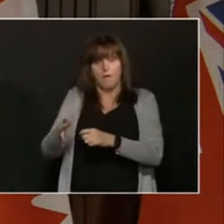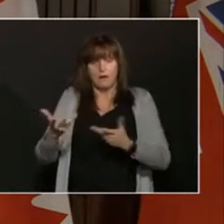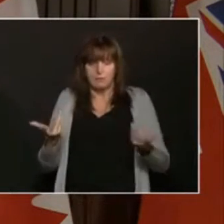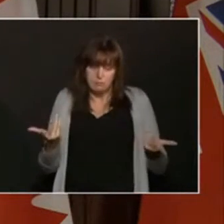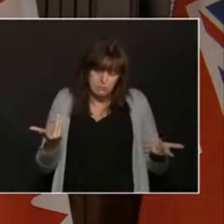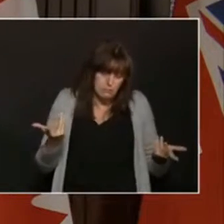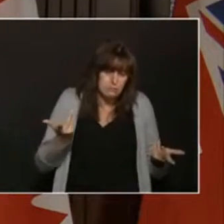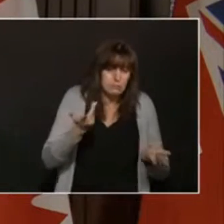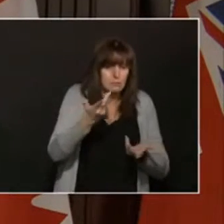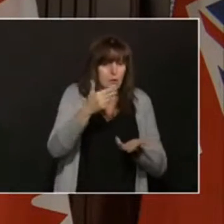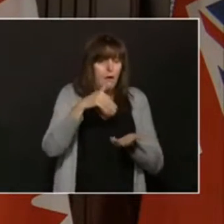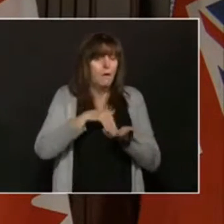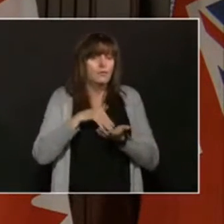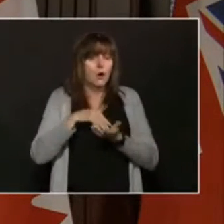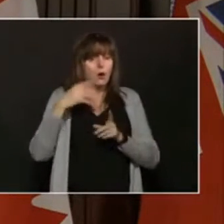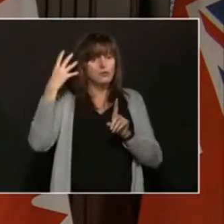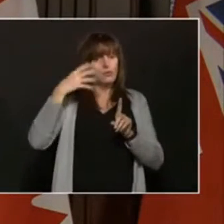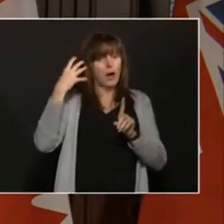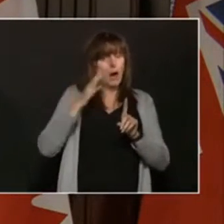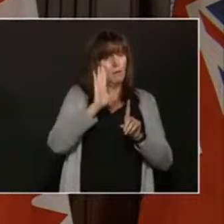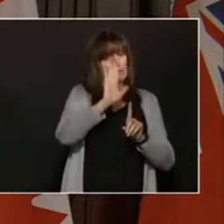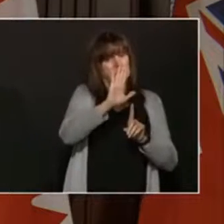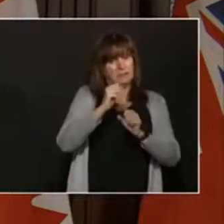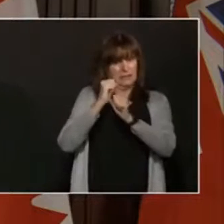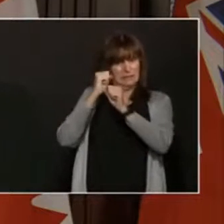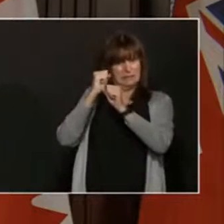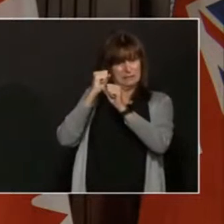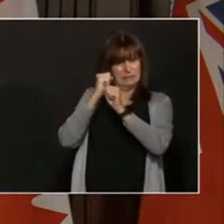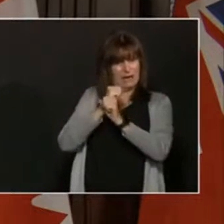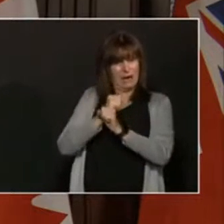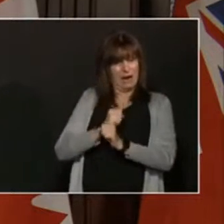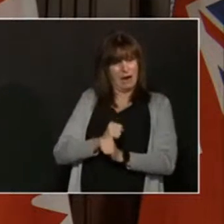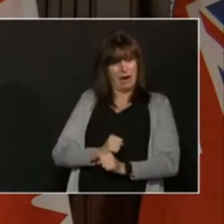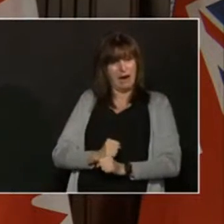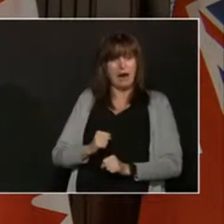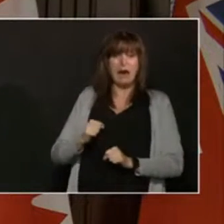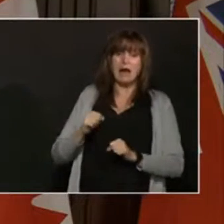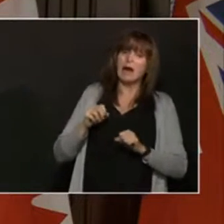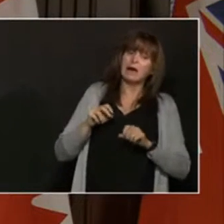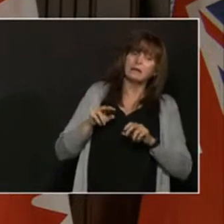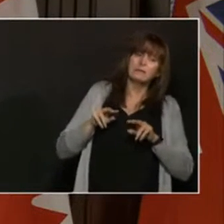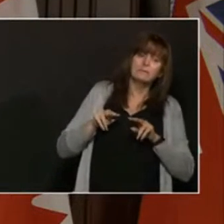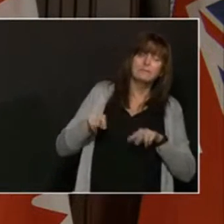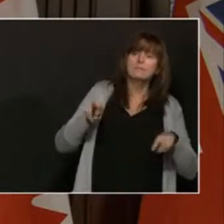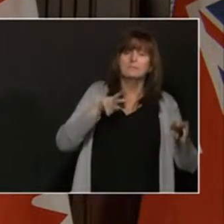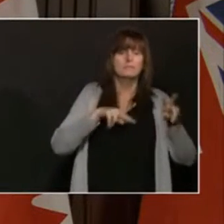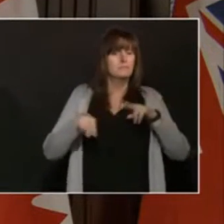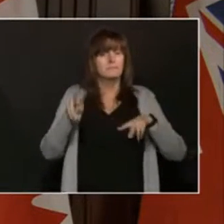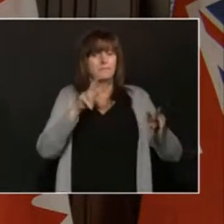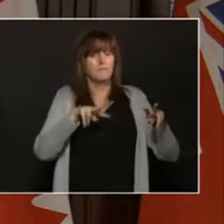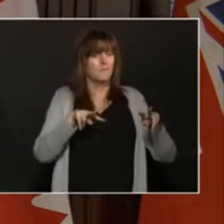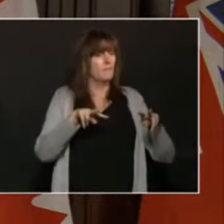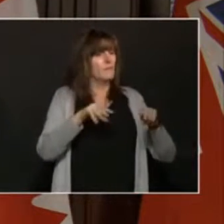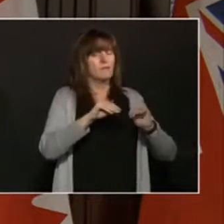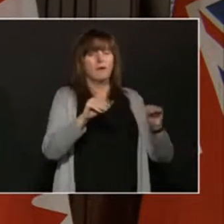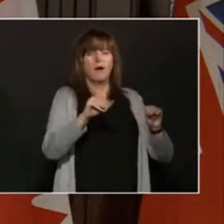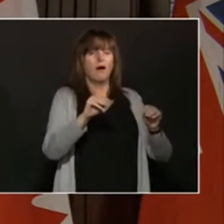mobility did not change. People were out and about in the summer, and despite going into